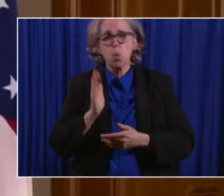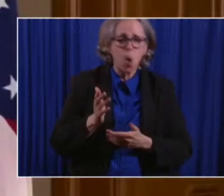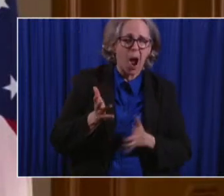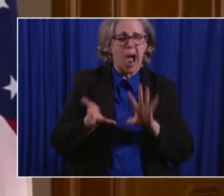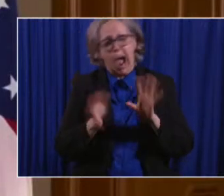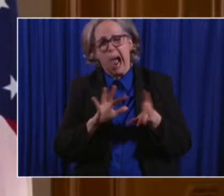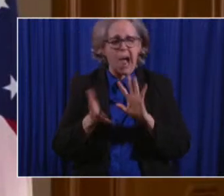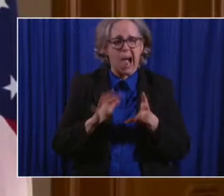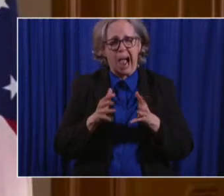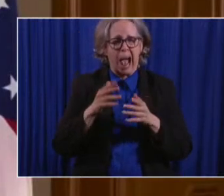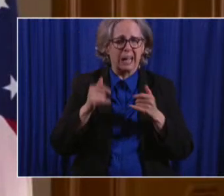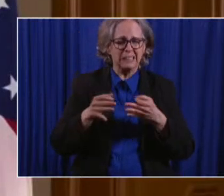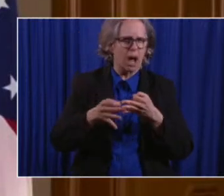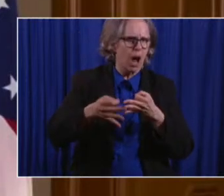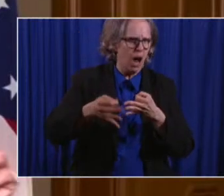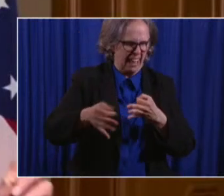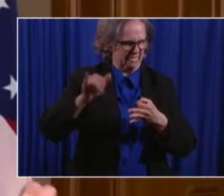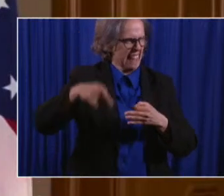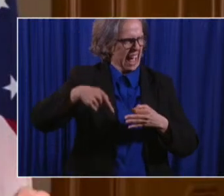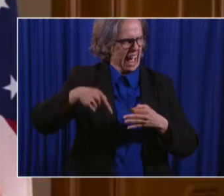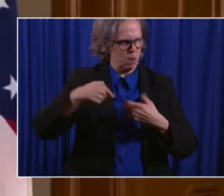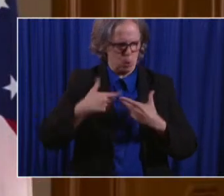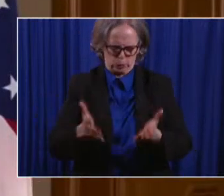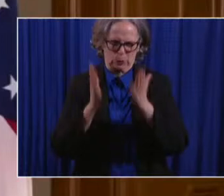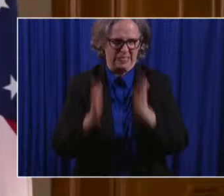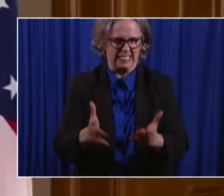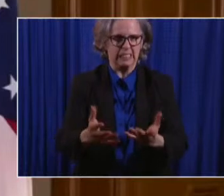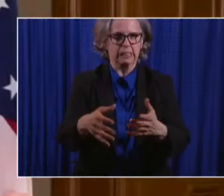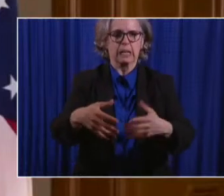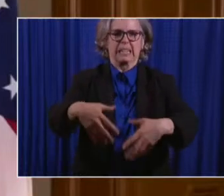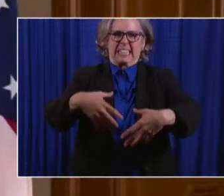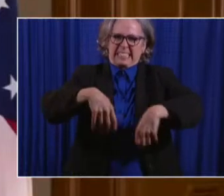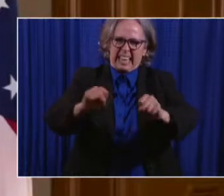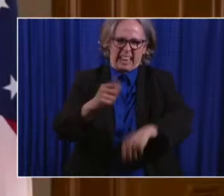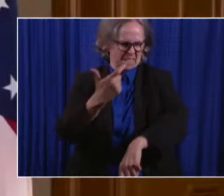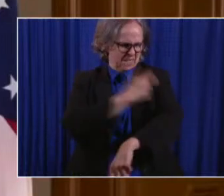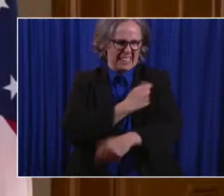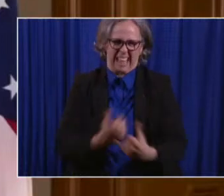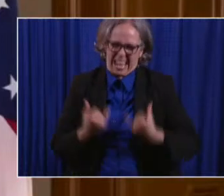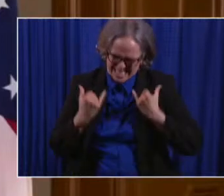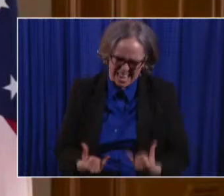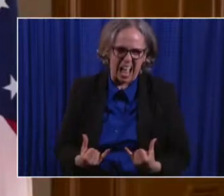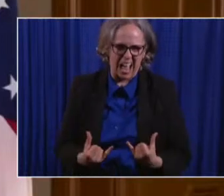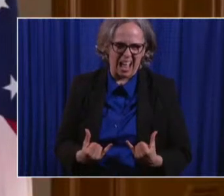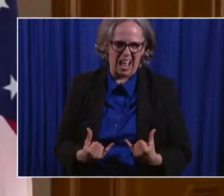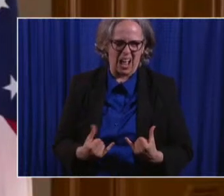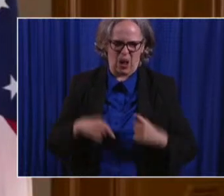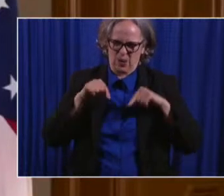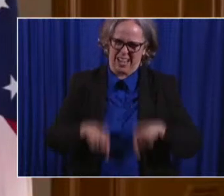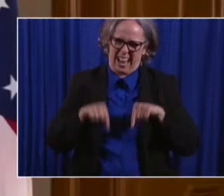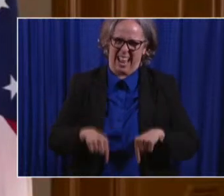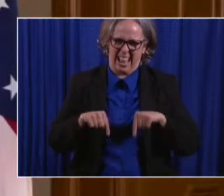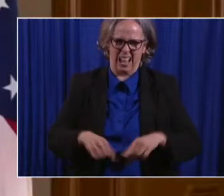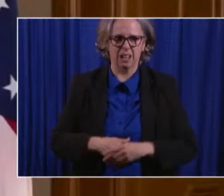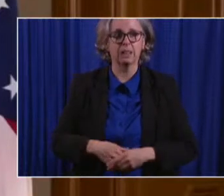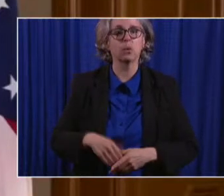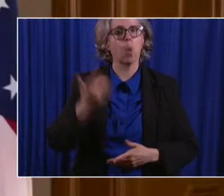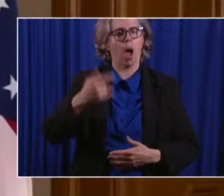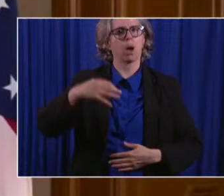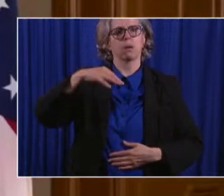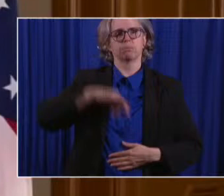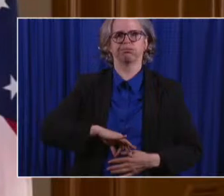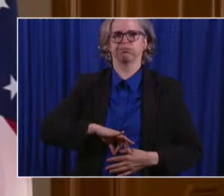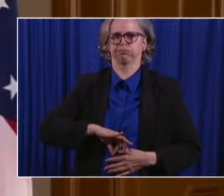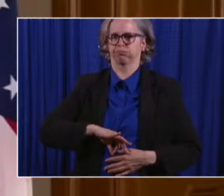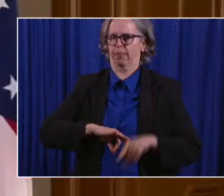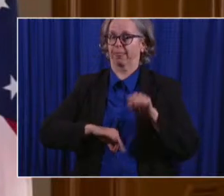it. And moving that date up for those individuals has great benefit for them, and